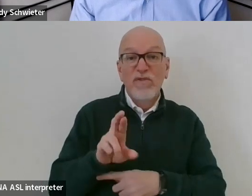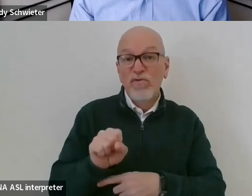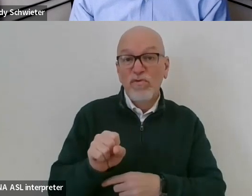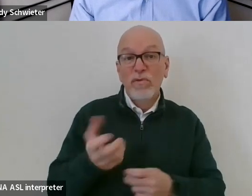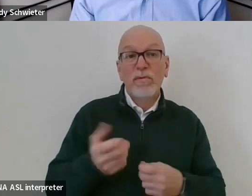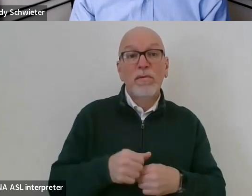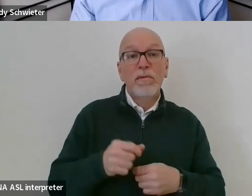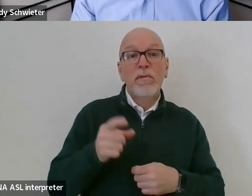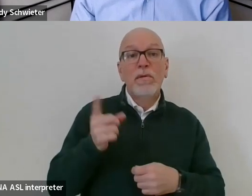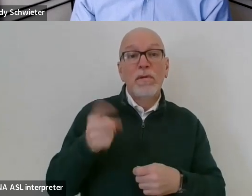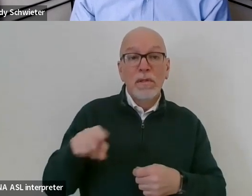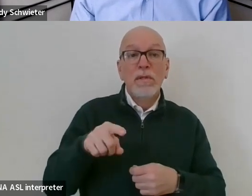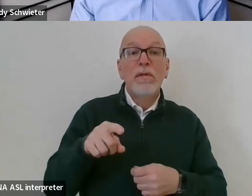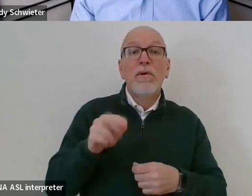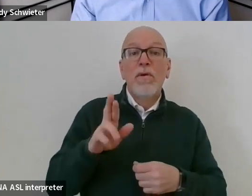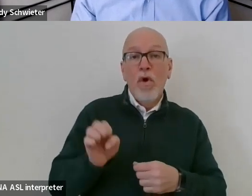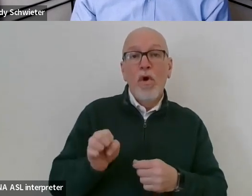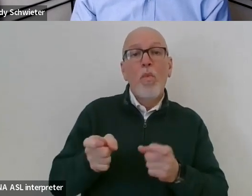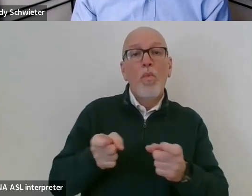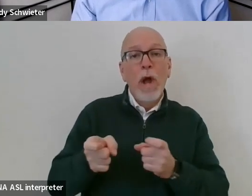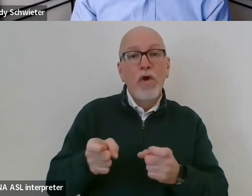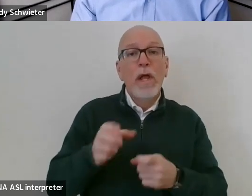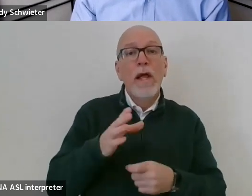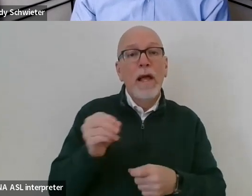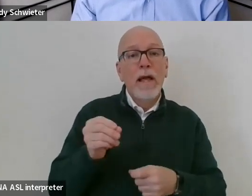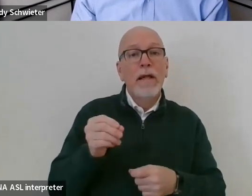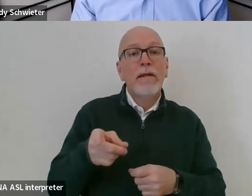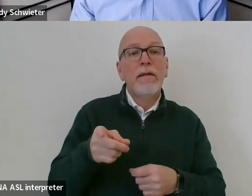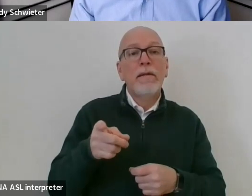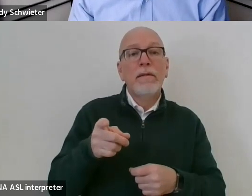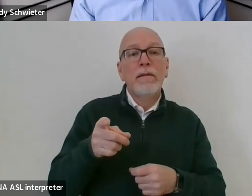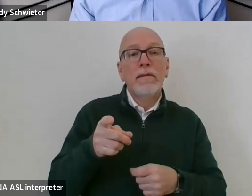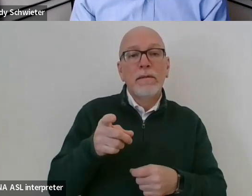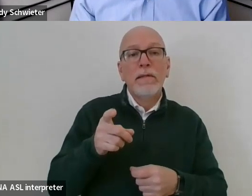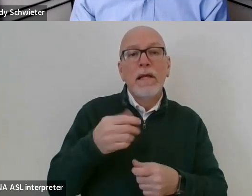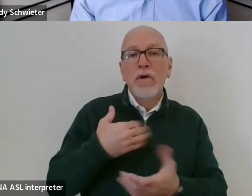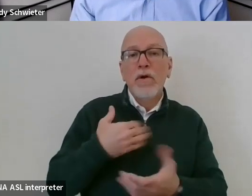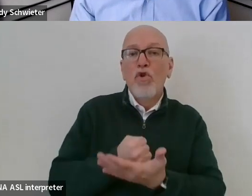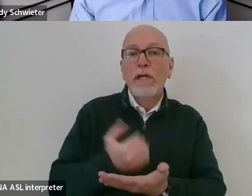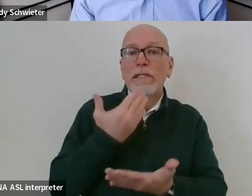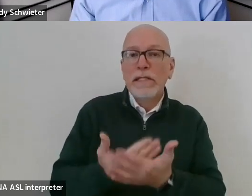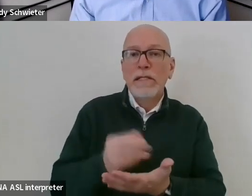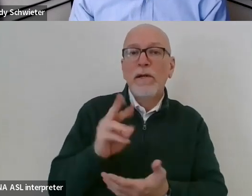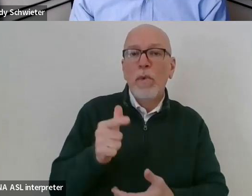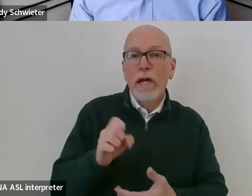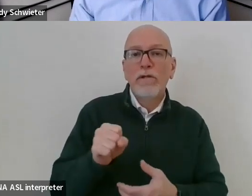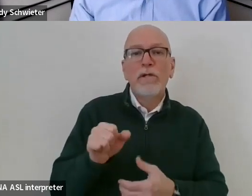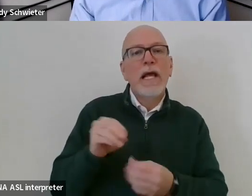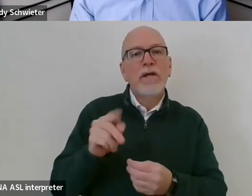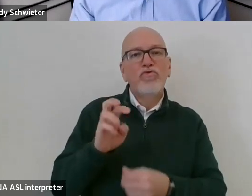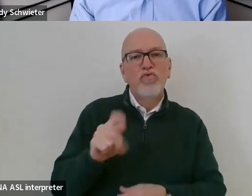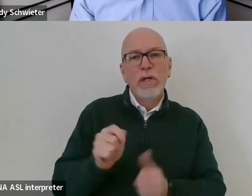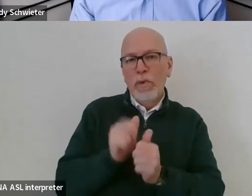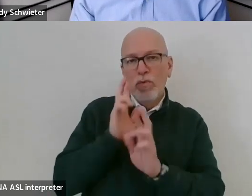are regulated and decent, that they get decent wages, that they are treated with respect. Because right